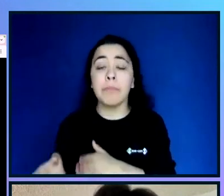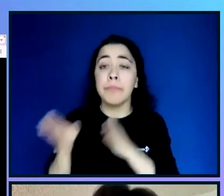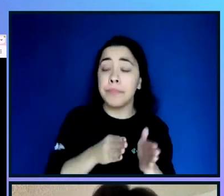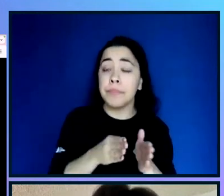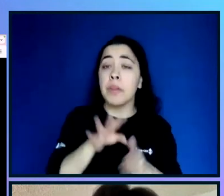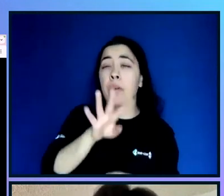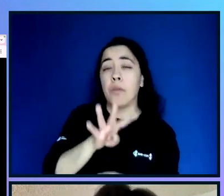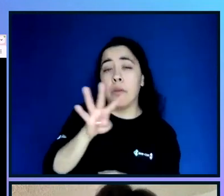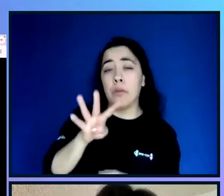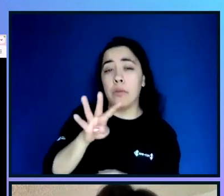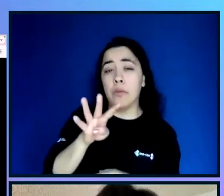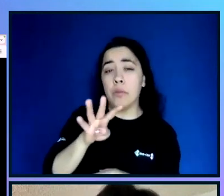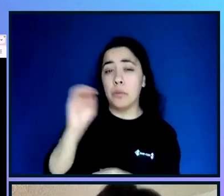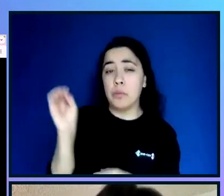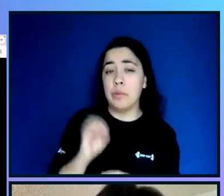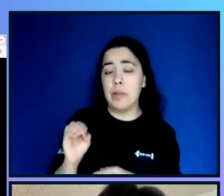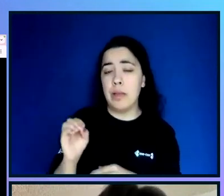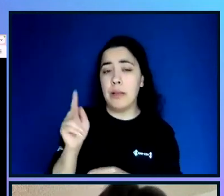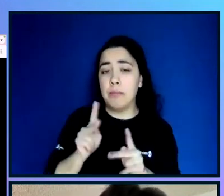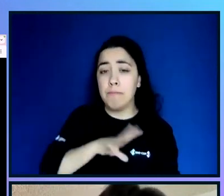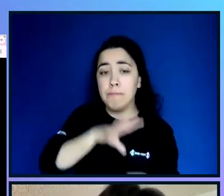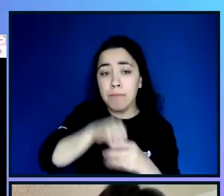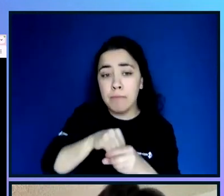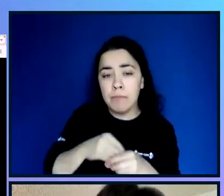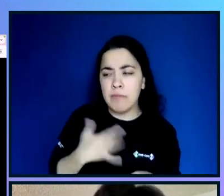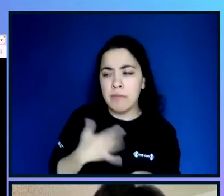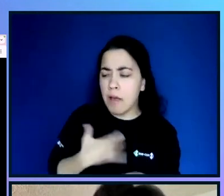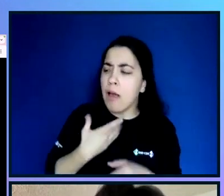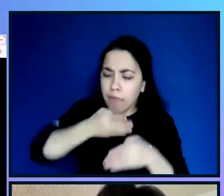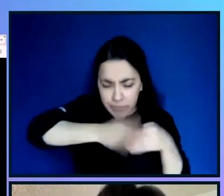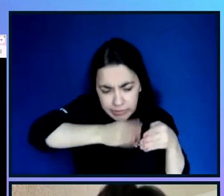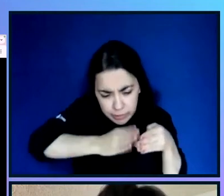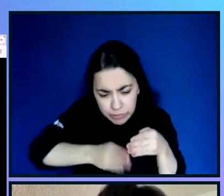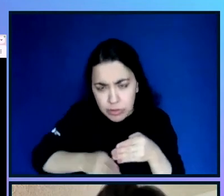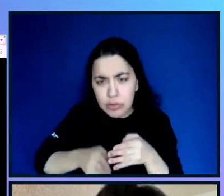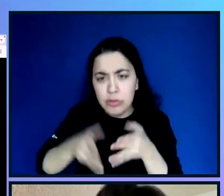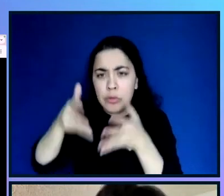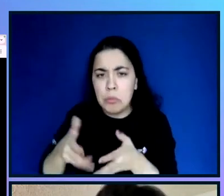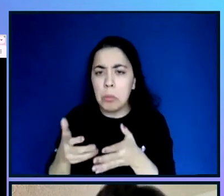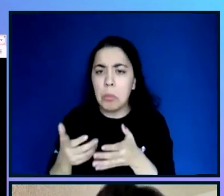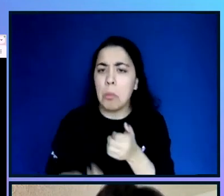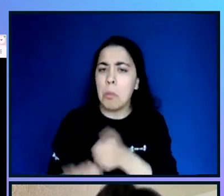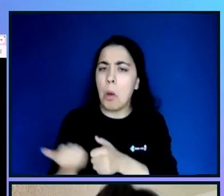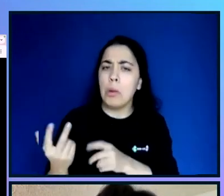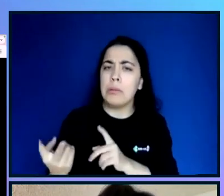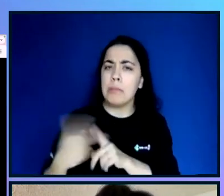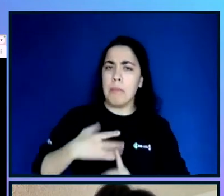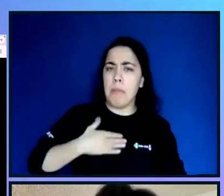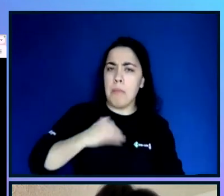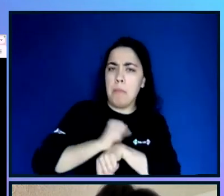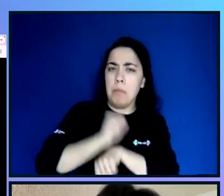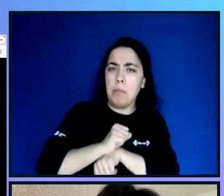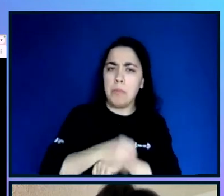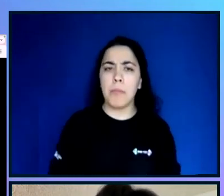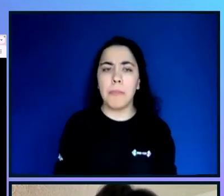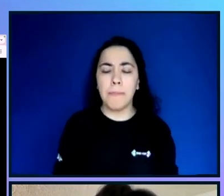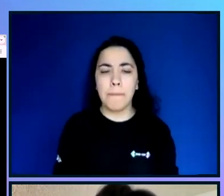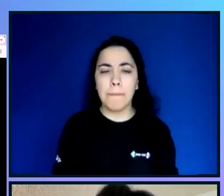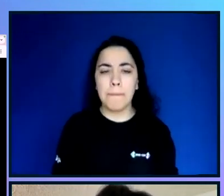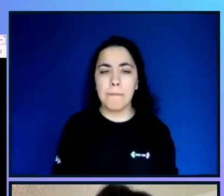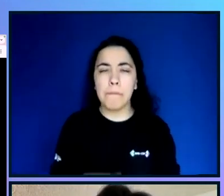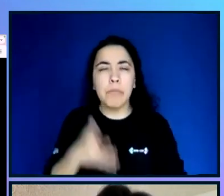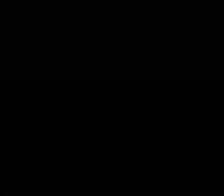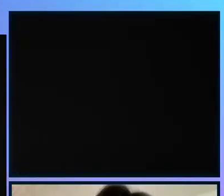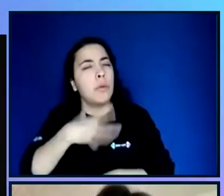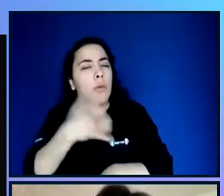of the pre-work and the remainder replied most. So that's something we definitely want to improve. And while our first iteration of bootcamp talked